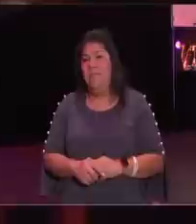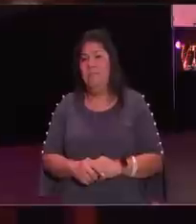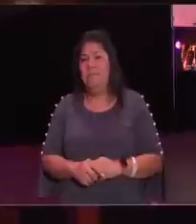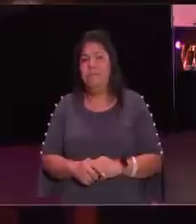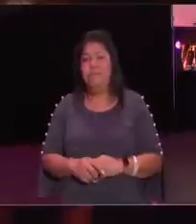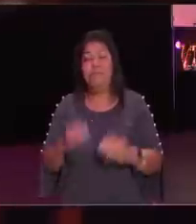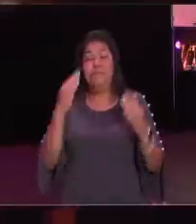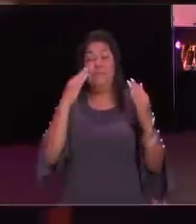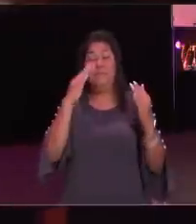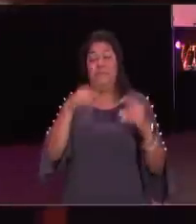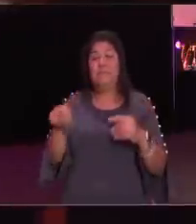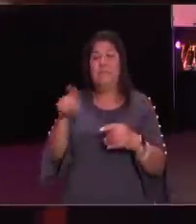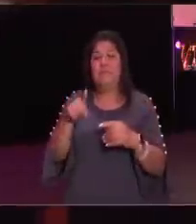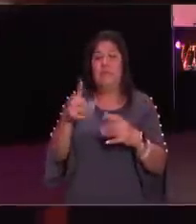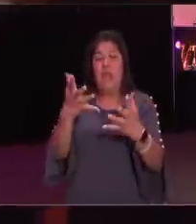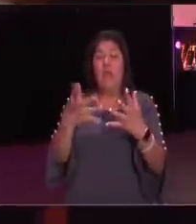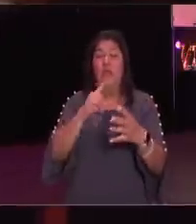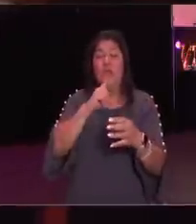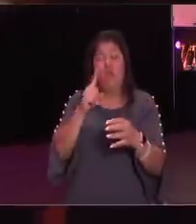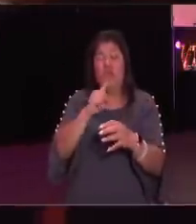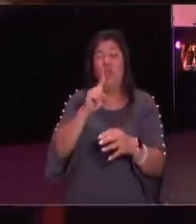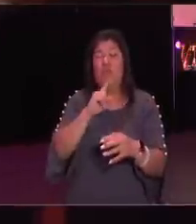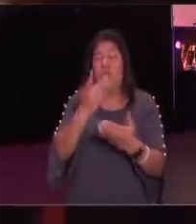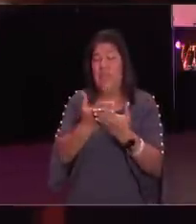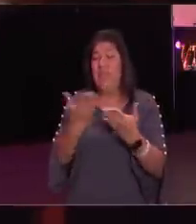I don't know about you, but I want the real thing.